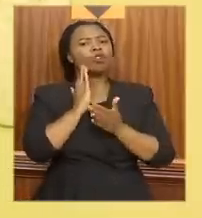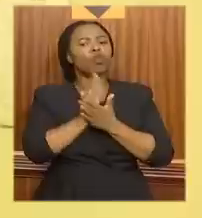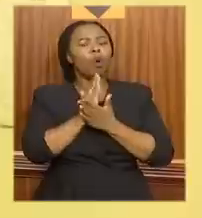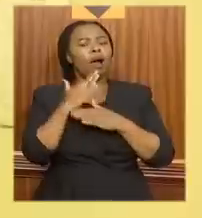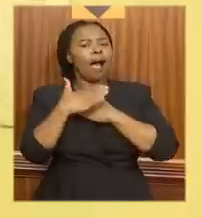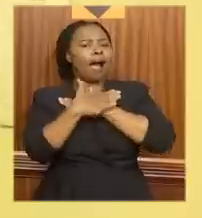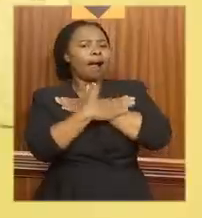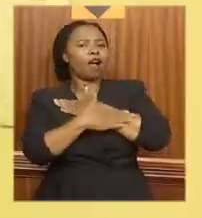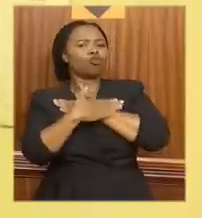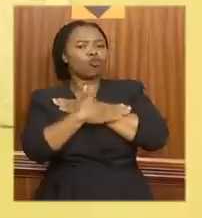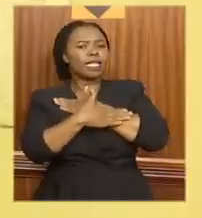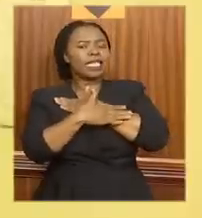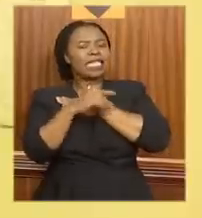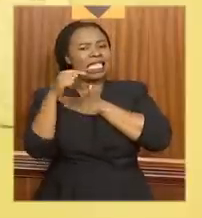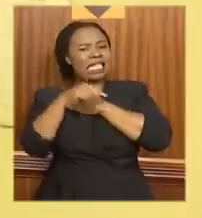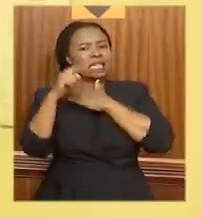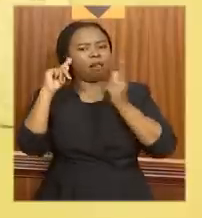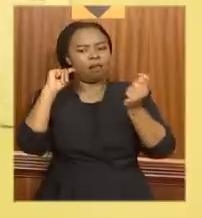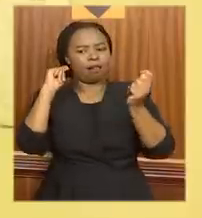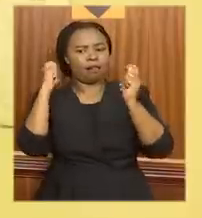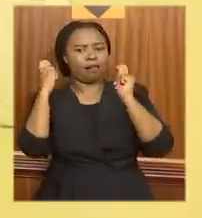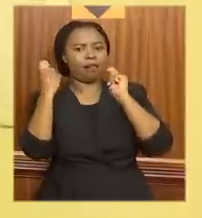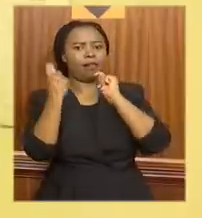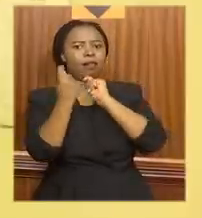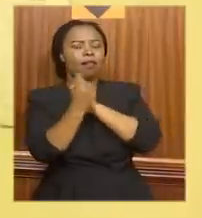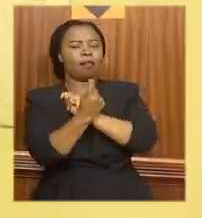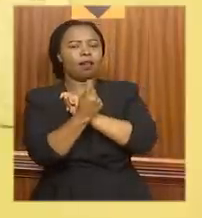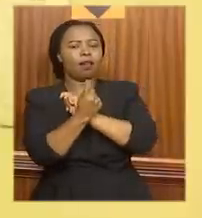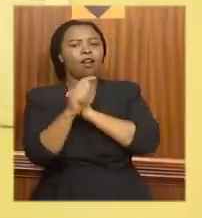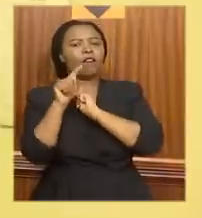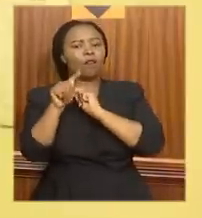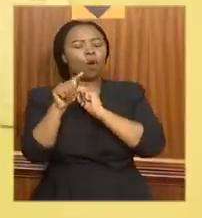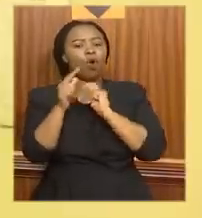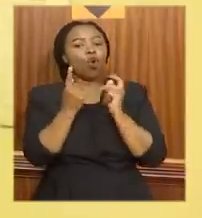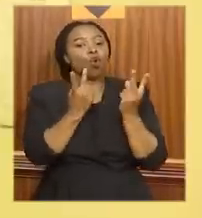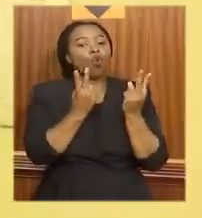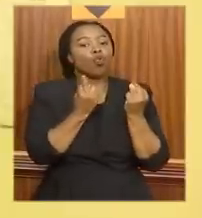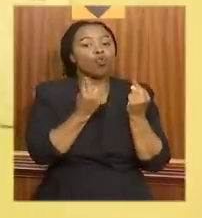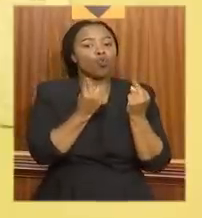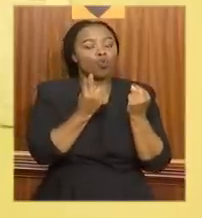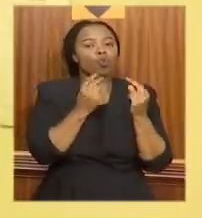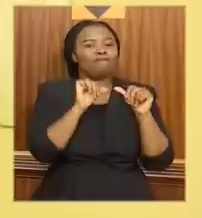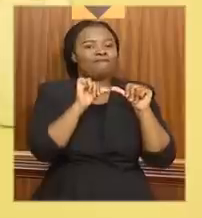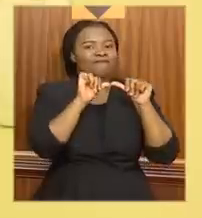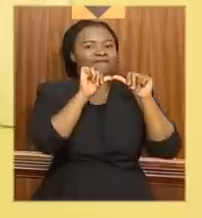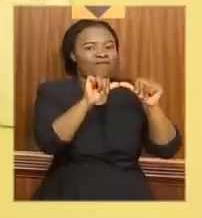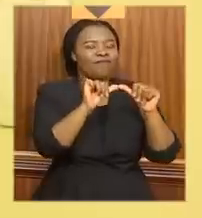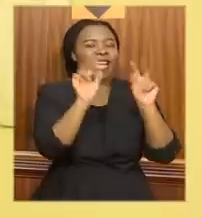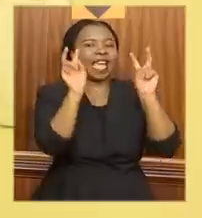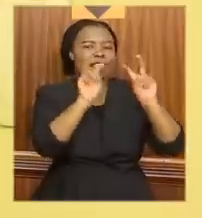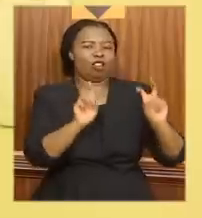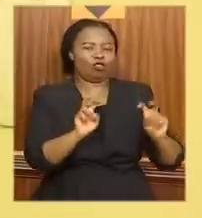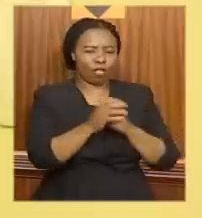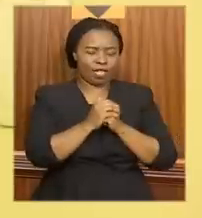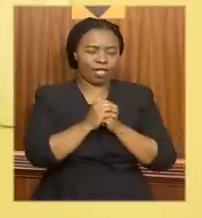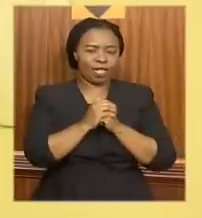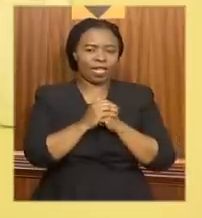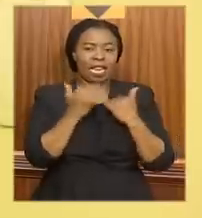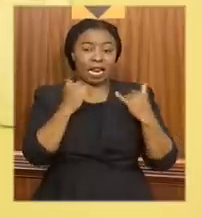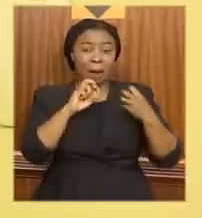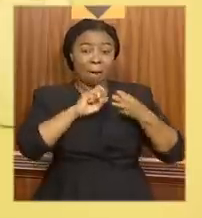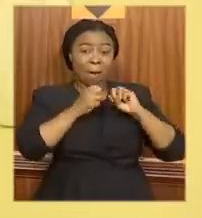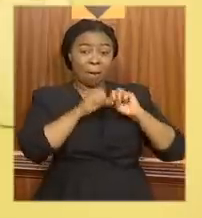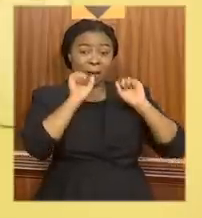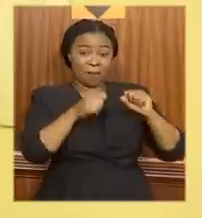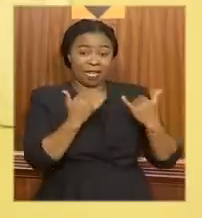the transition to new and sustainable energy sources, turning this crisis into an